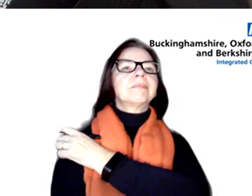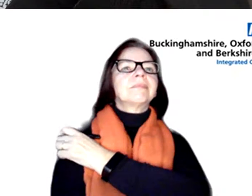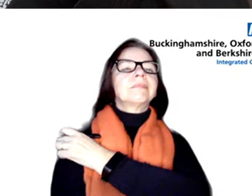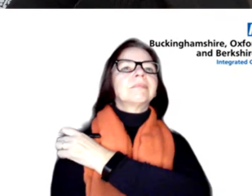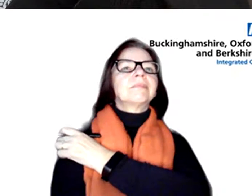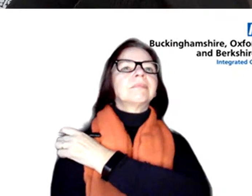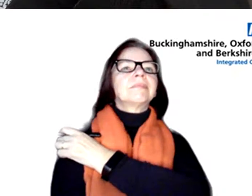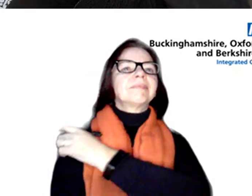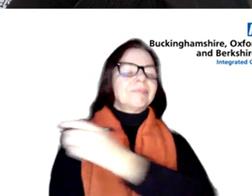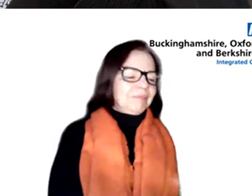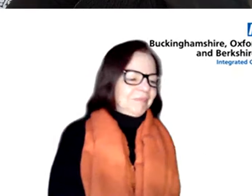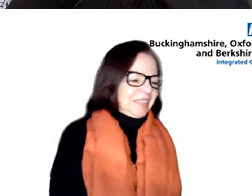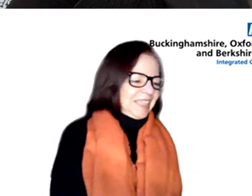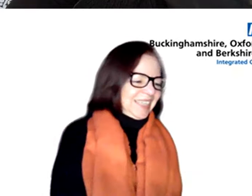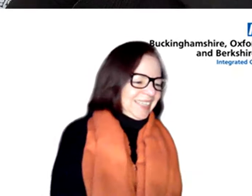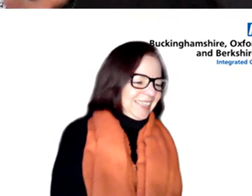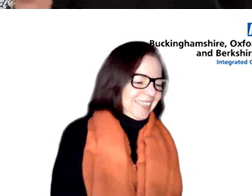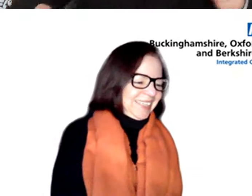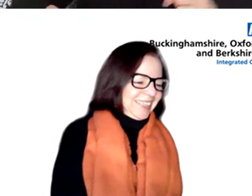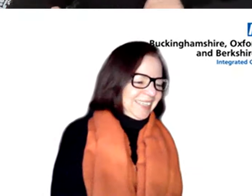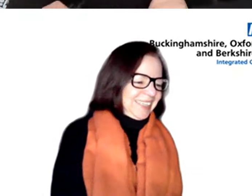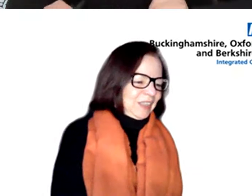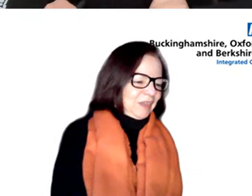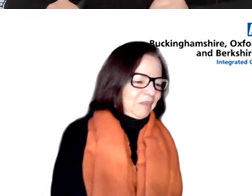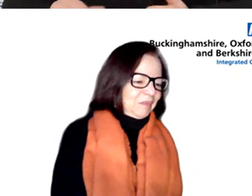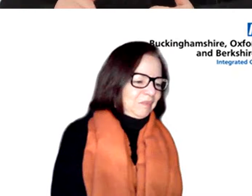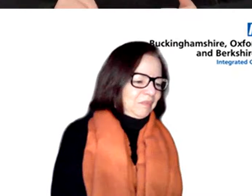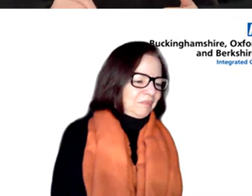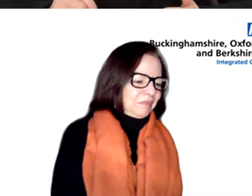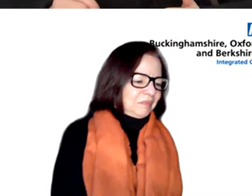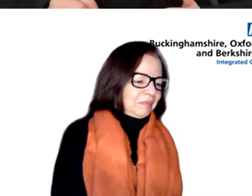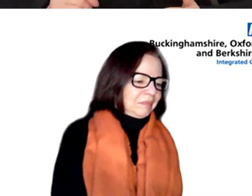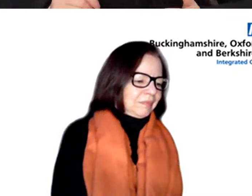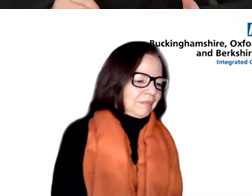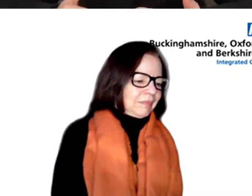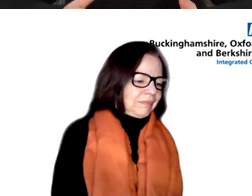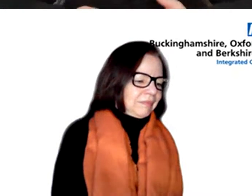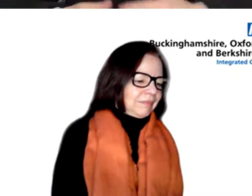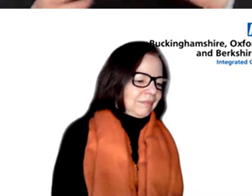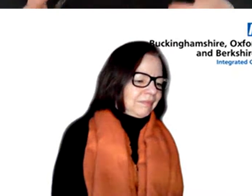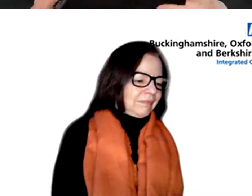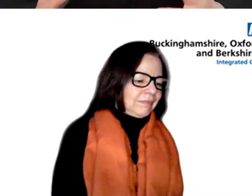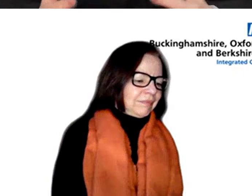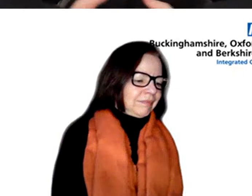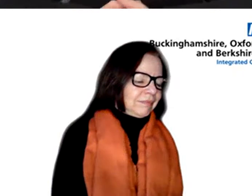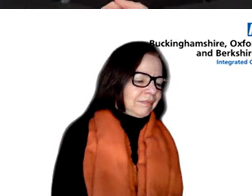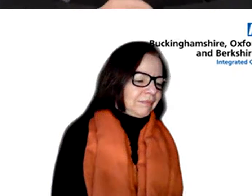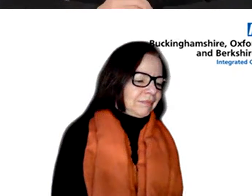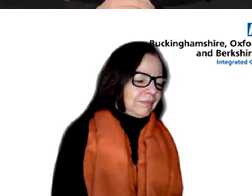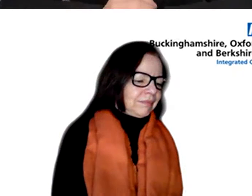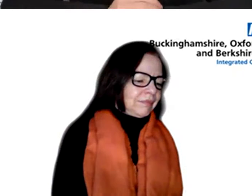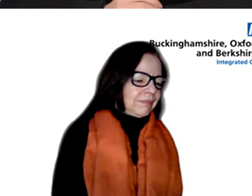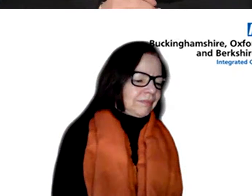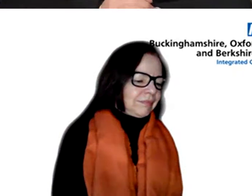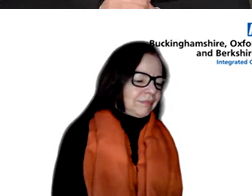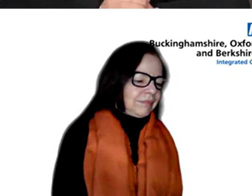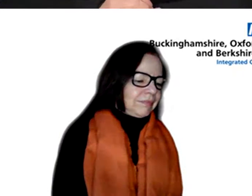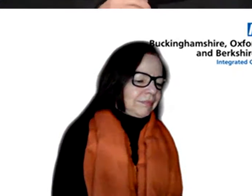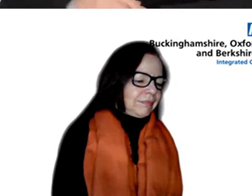365 support. I know Nikki was just about to. Yeah, I was just going to say the chat function, because I think that's great if you're stuck and you've forgotten how to do something,